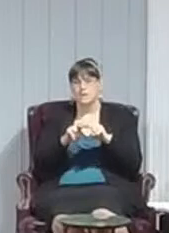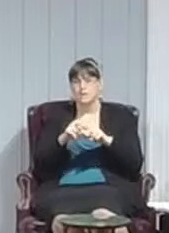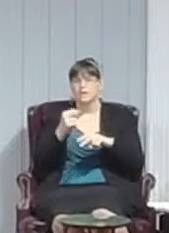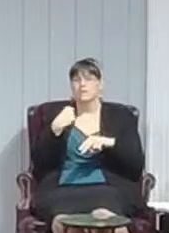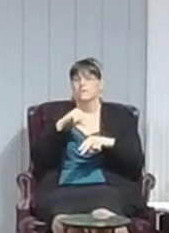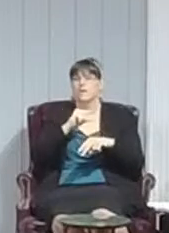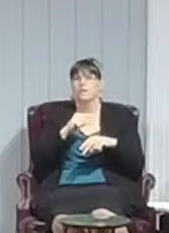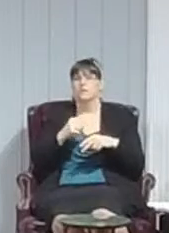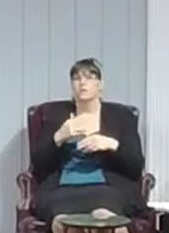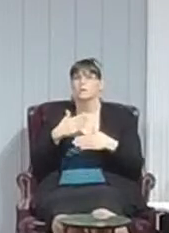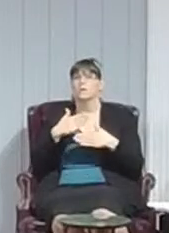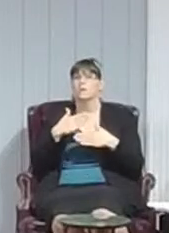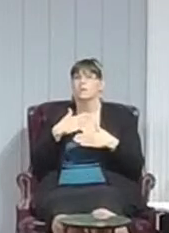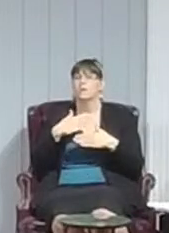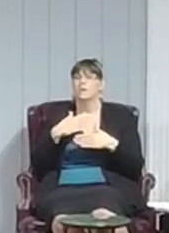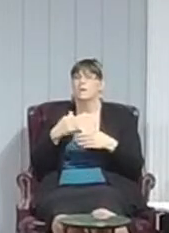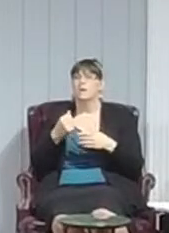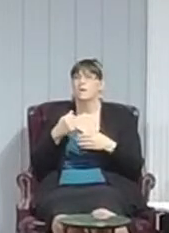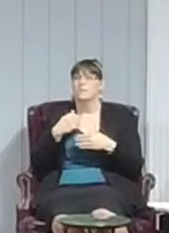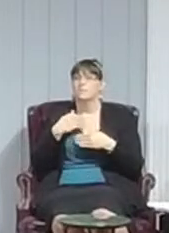affections.